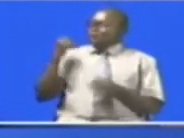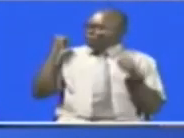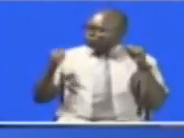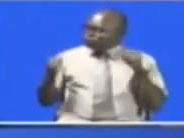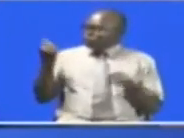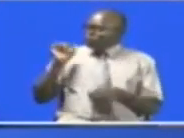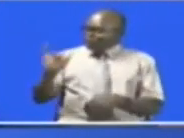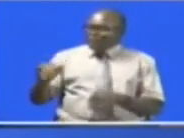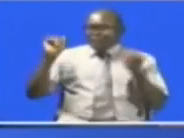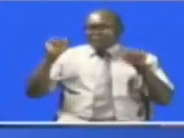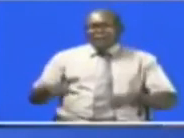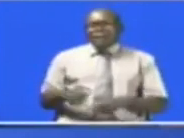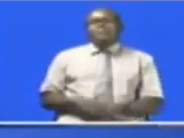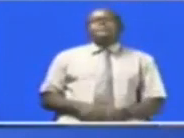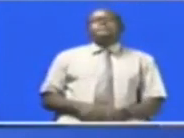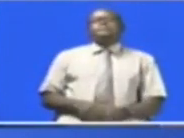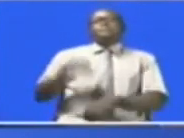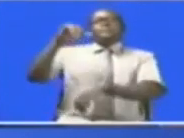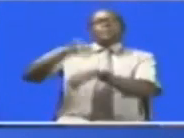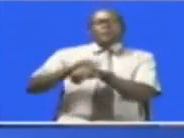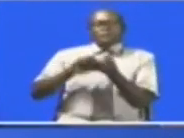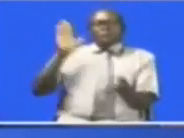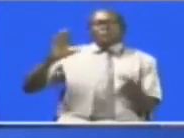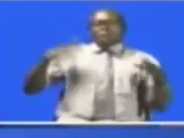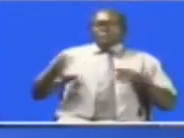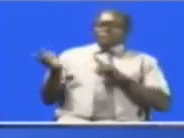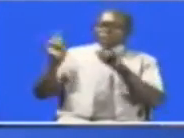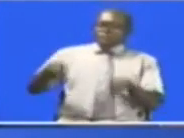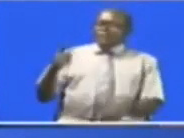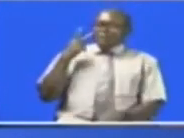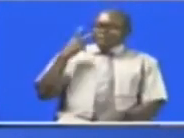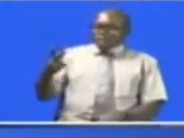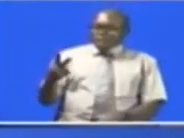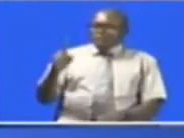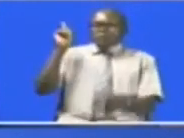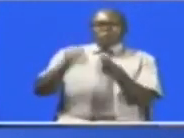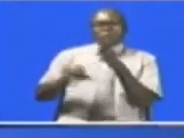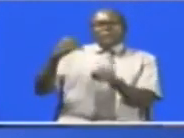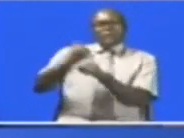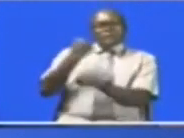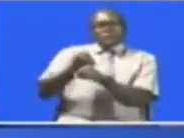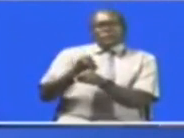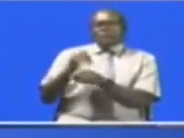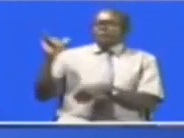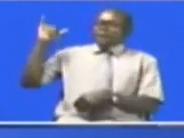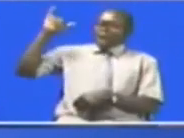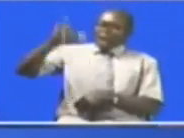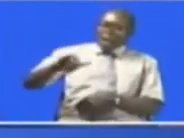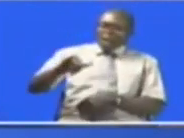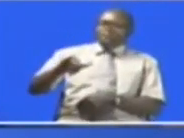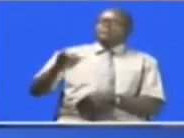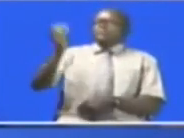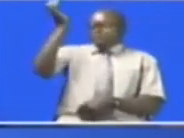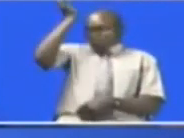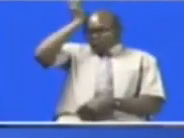mm-hmm. so that they can attract people to come and see what they were doing, because they flew a plane